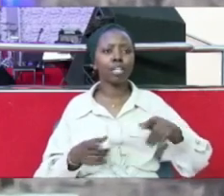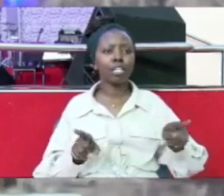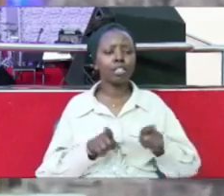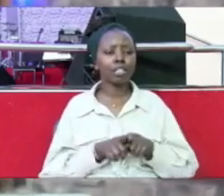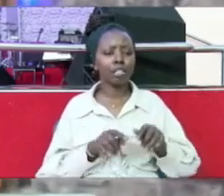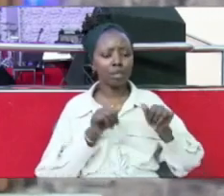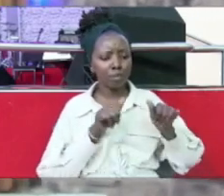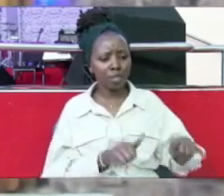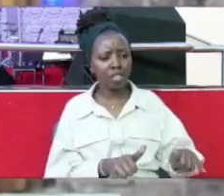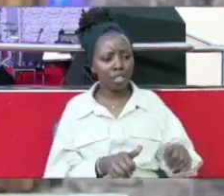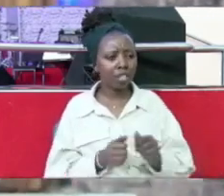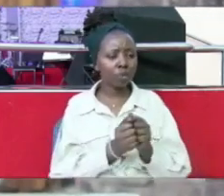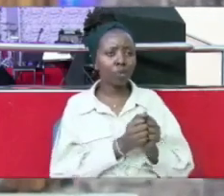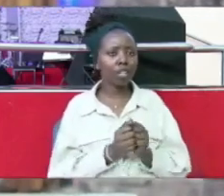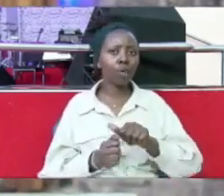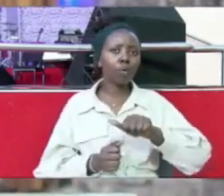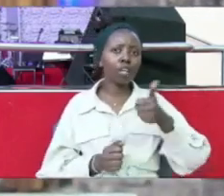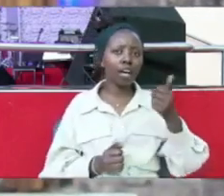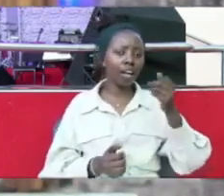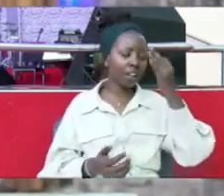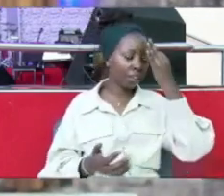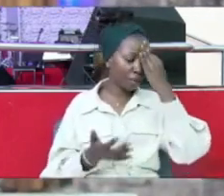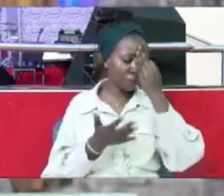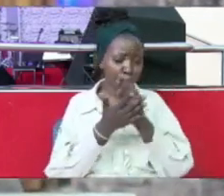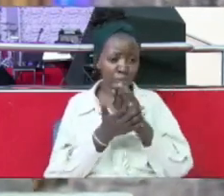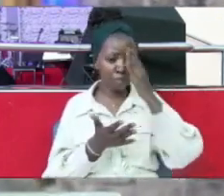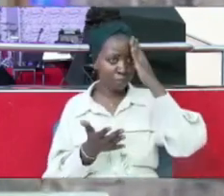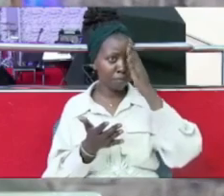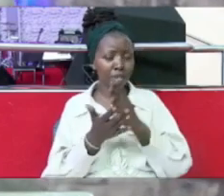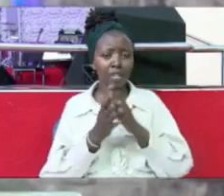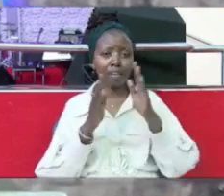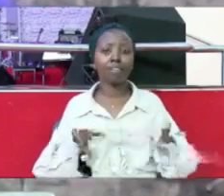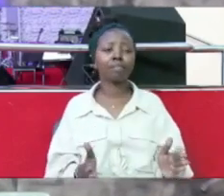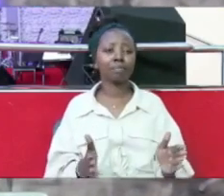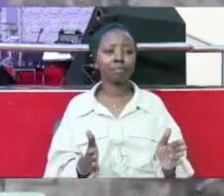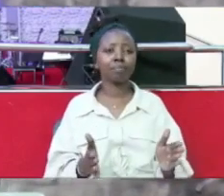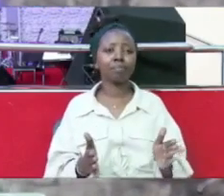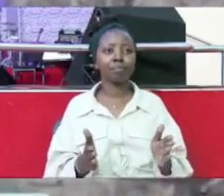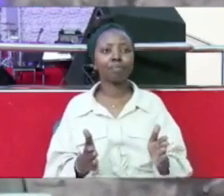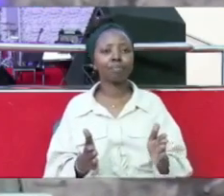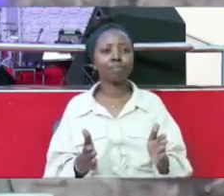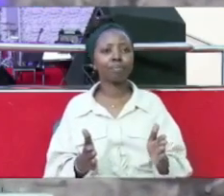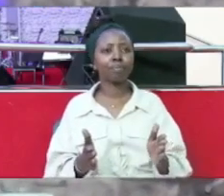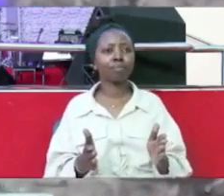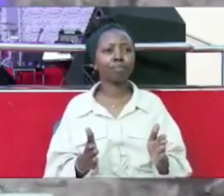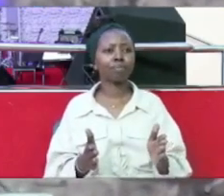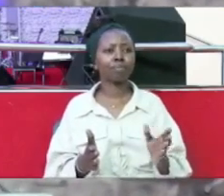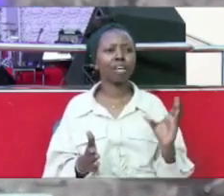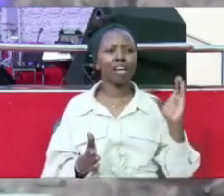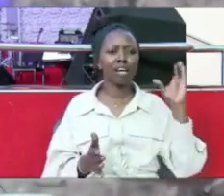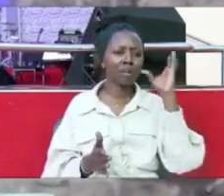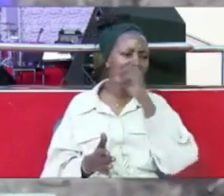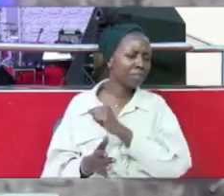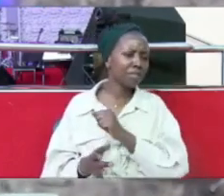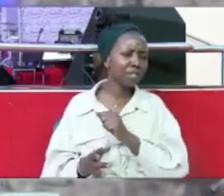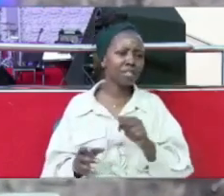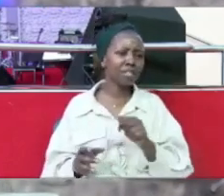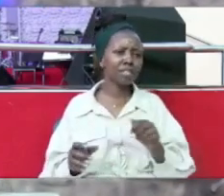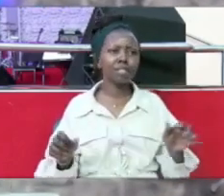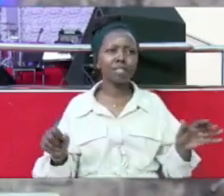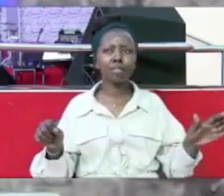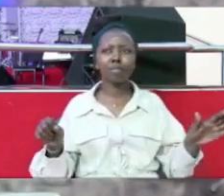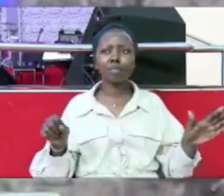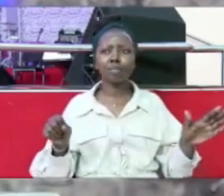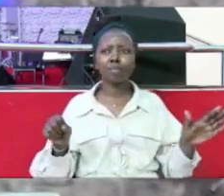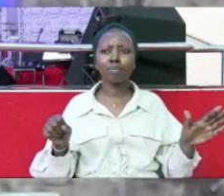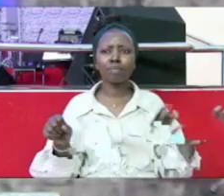with fellow believers, ambao inatokana kwa kuwa na wakati na waumini wenzako, we would miss out on many benefits of being a believer.